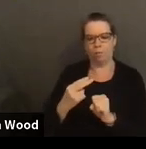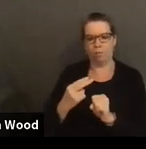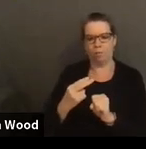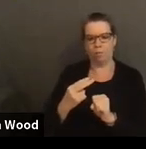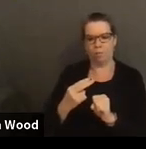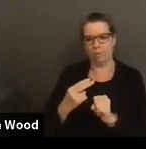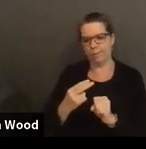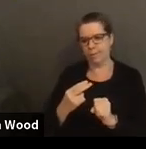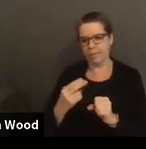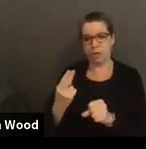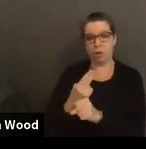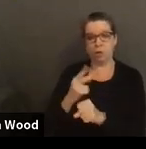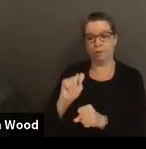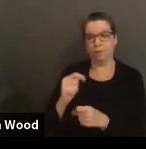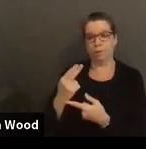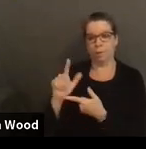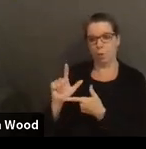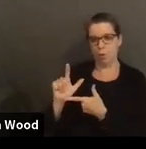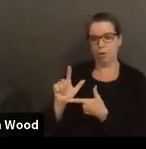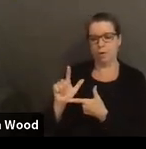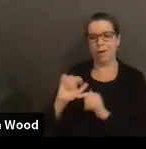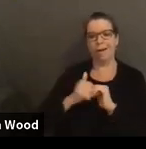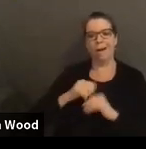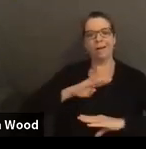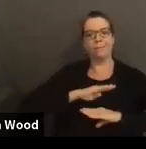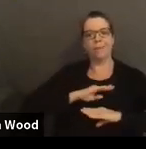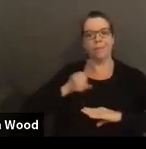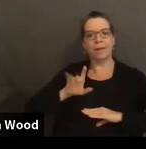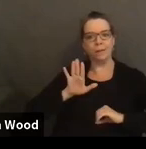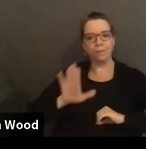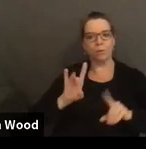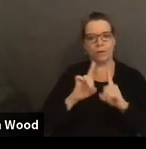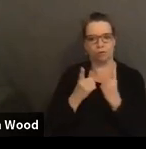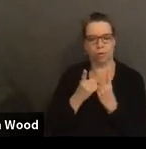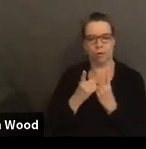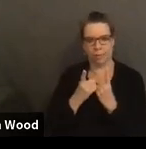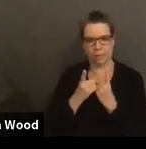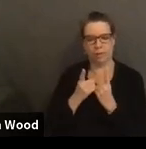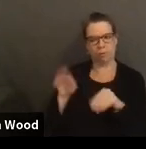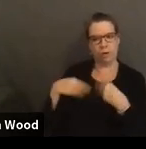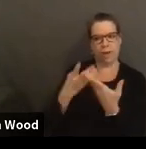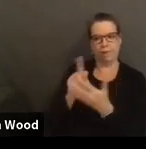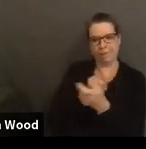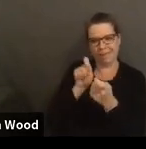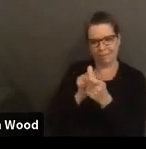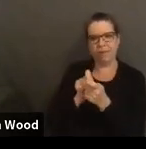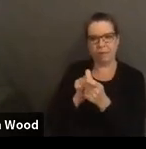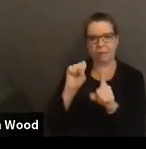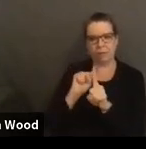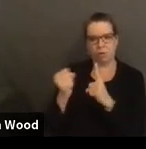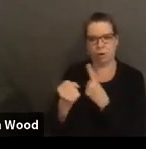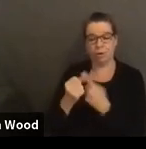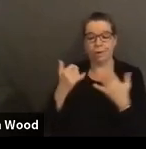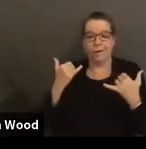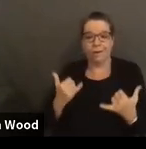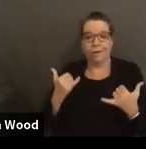in Texas Home Learning to meet the needs of your district and given some specific case studies. We now would